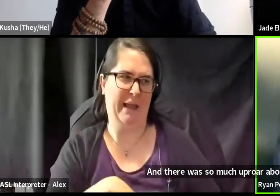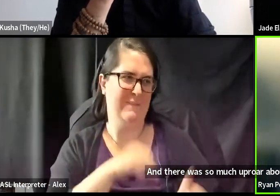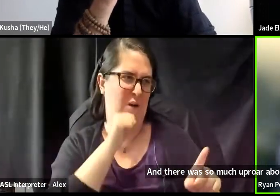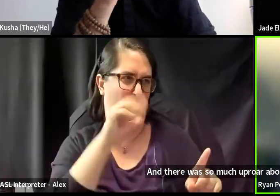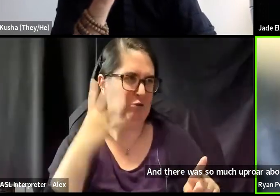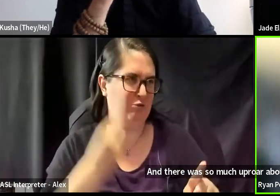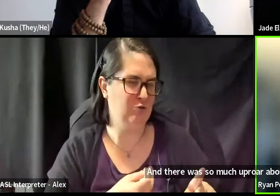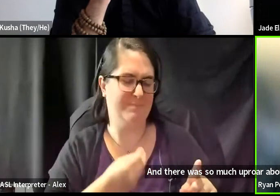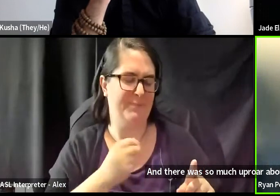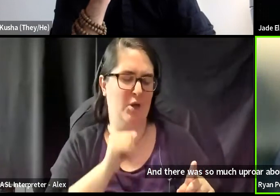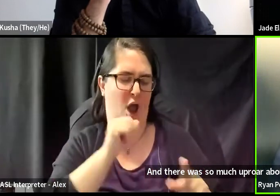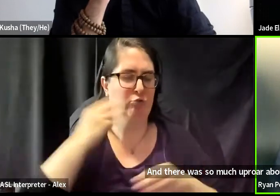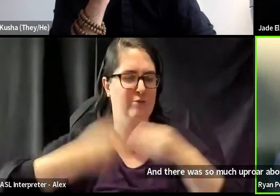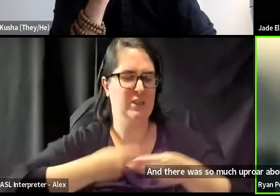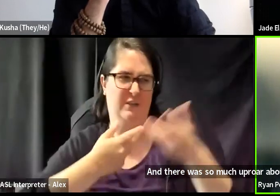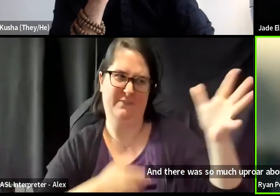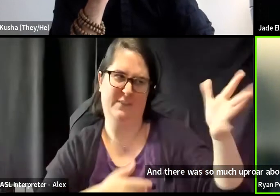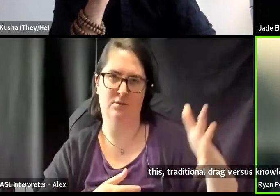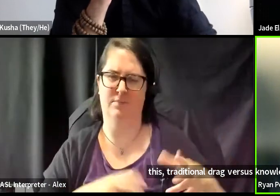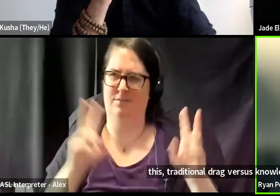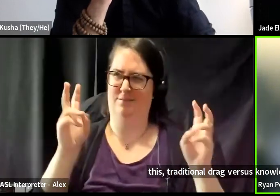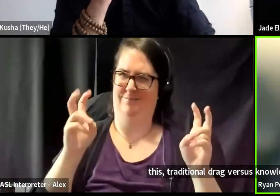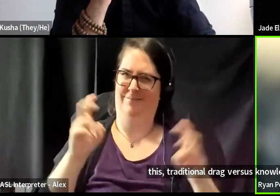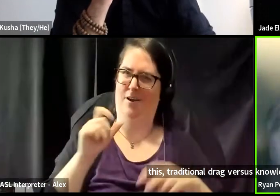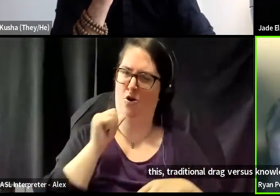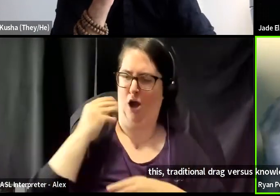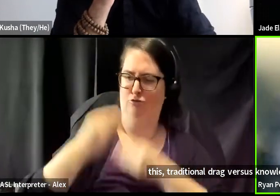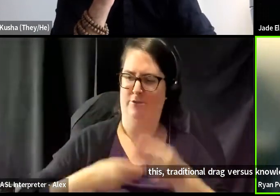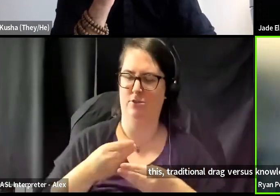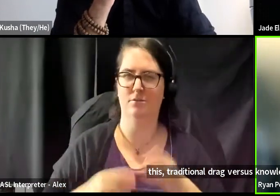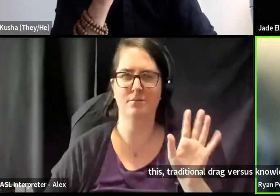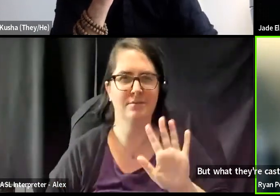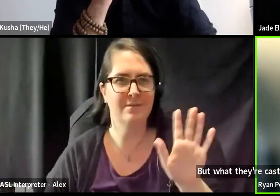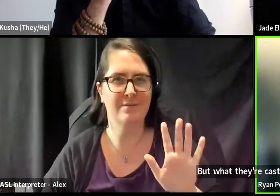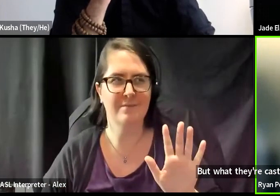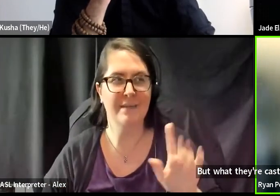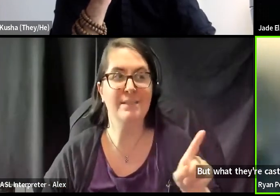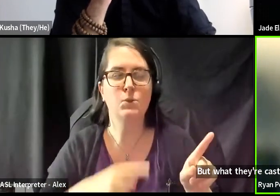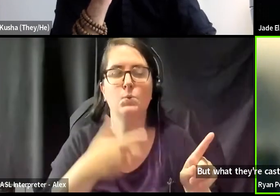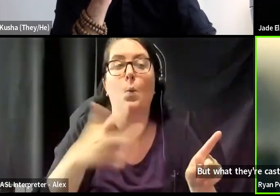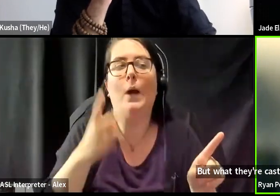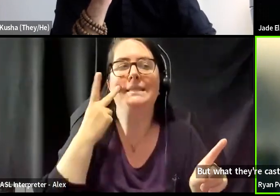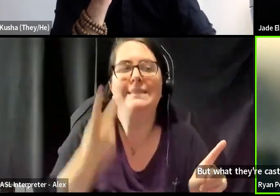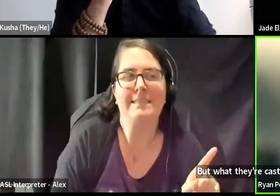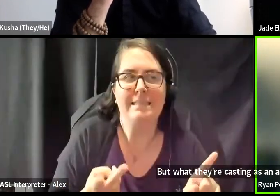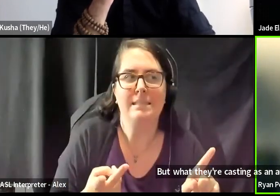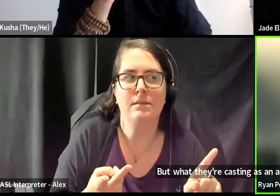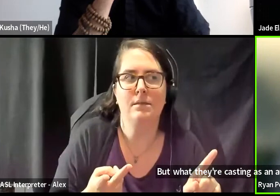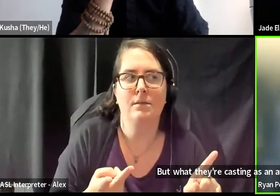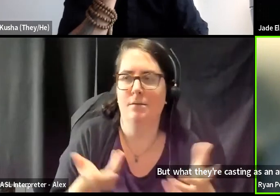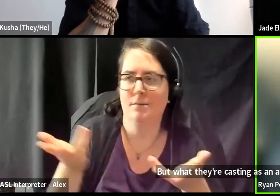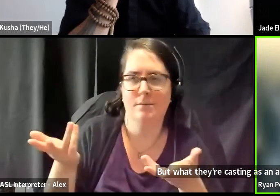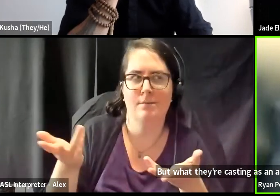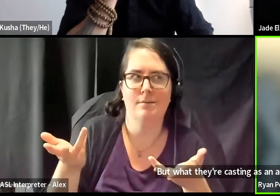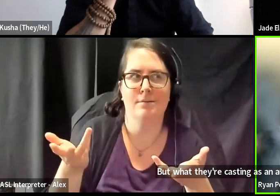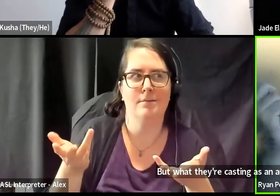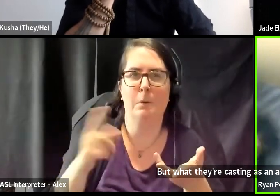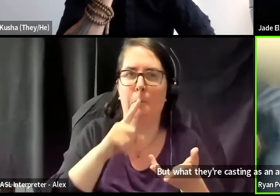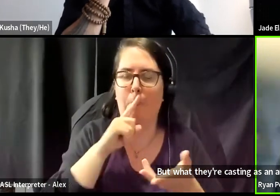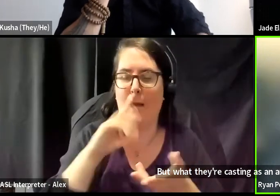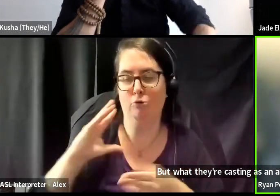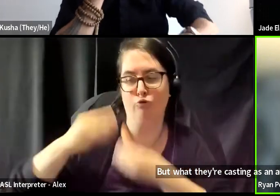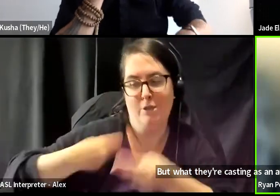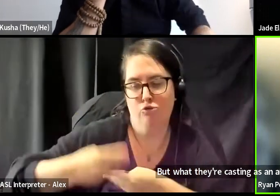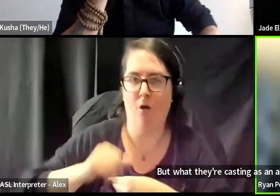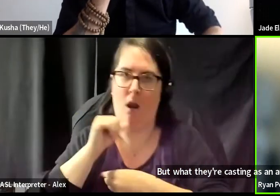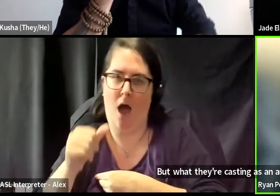but what they're casting as non-traditional drag is not non-traditional, it's just what they don't want to see, right? It's just a very patriarchal voice